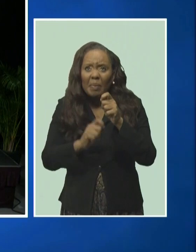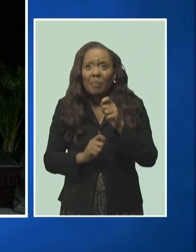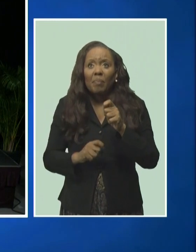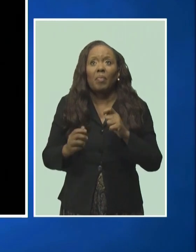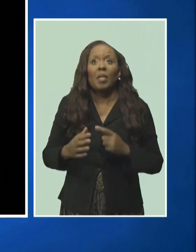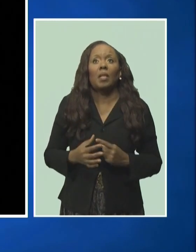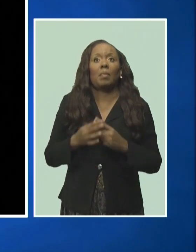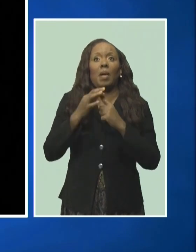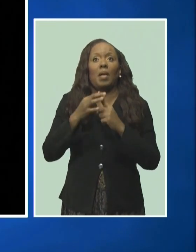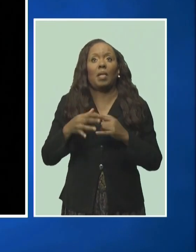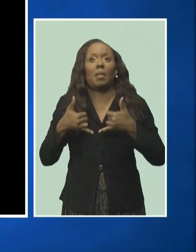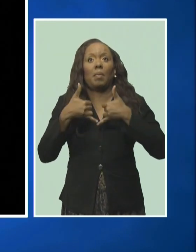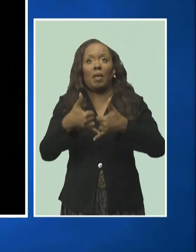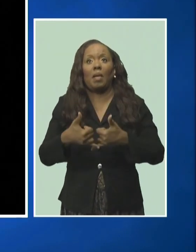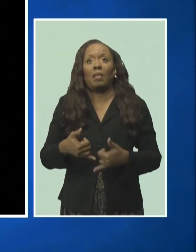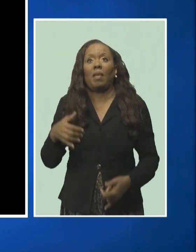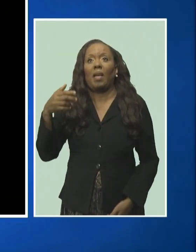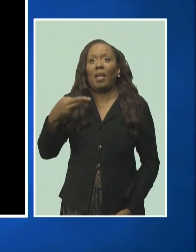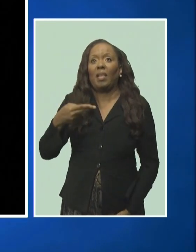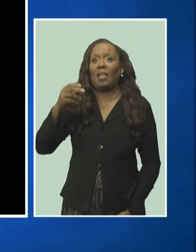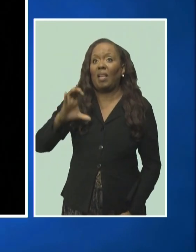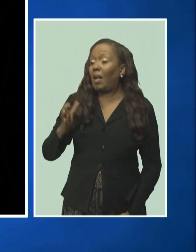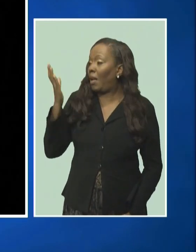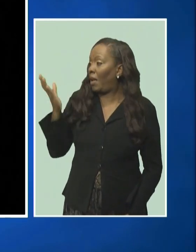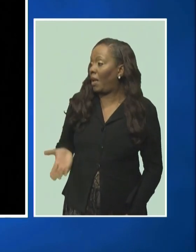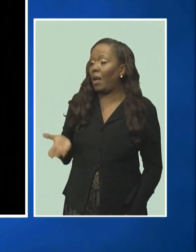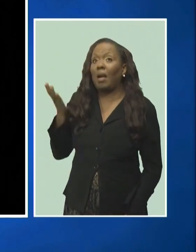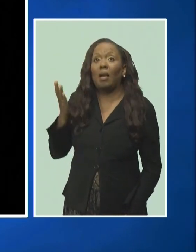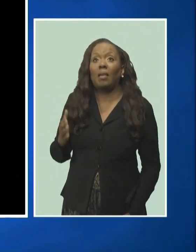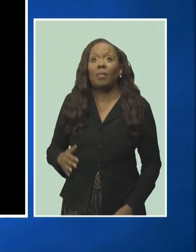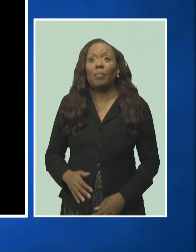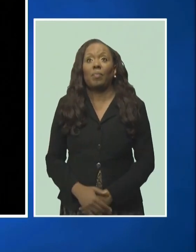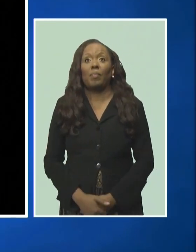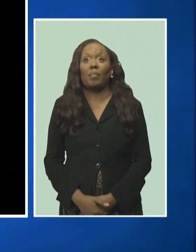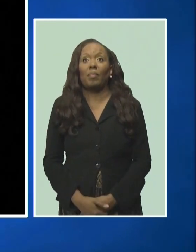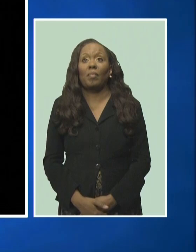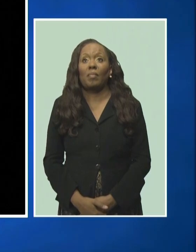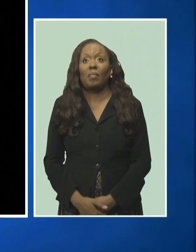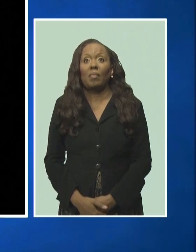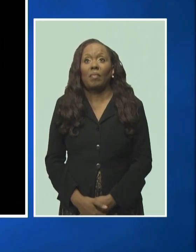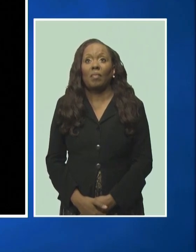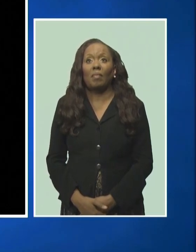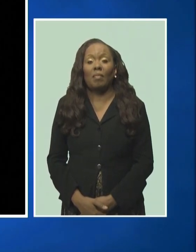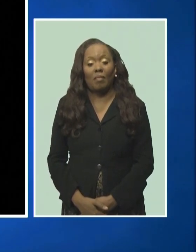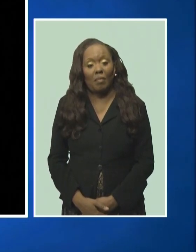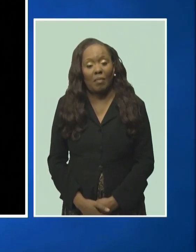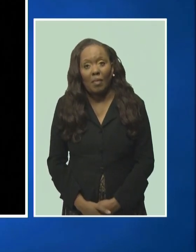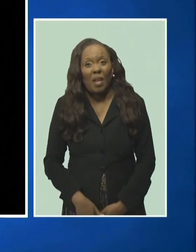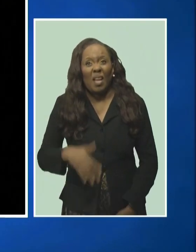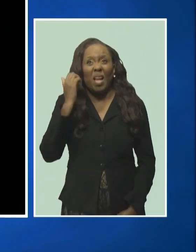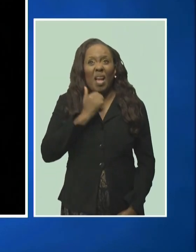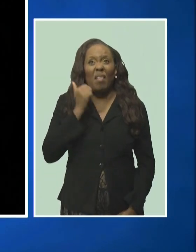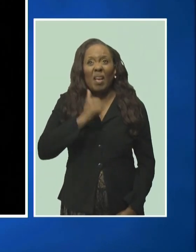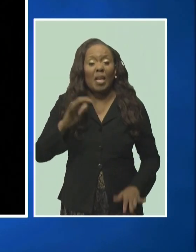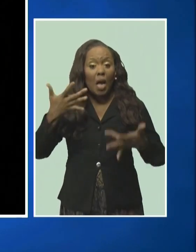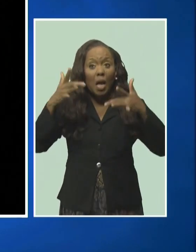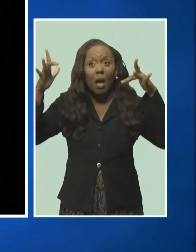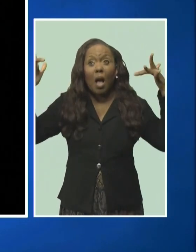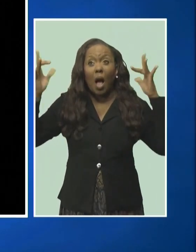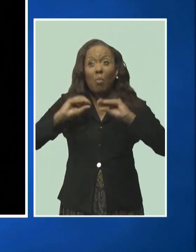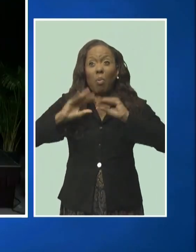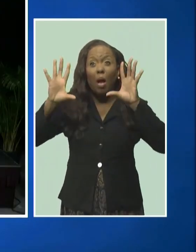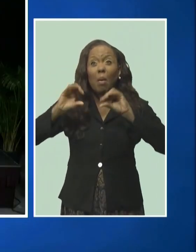of their assessments. It cannot only be pen and paper. We would want that schools have